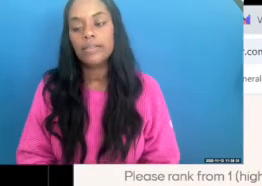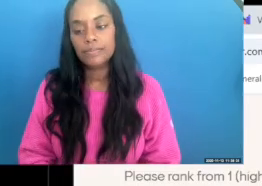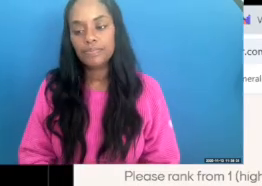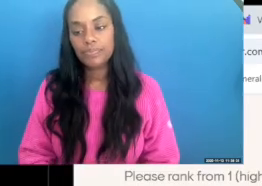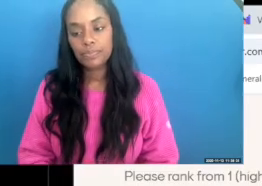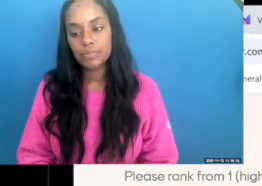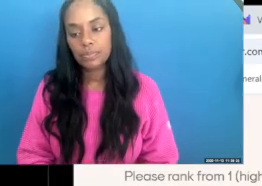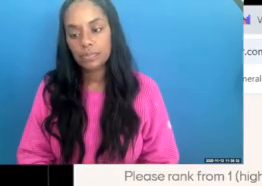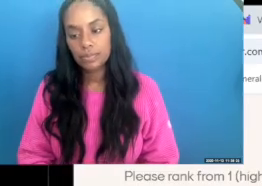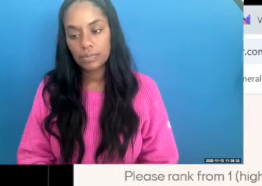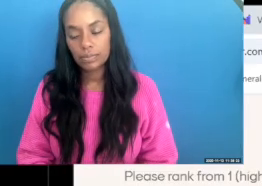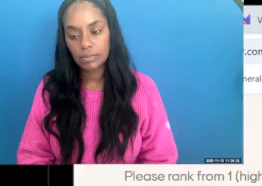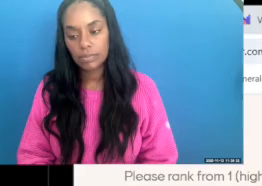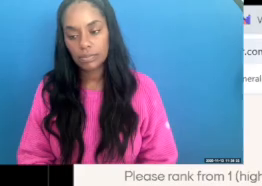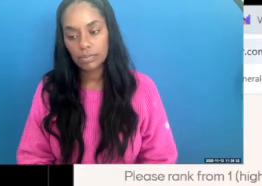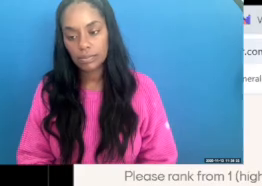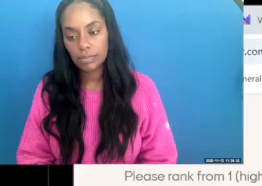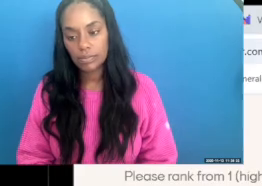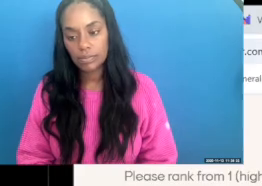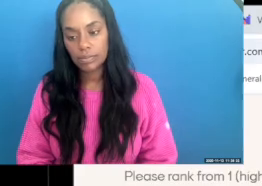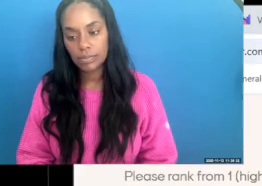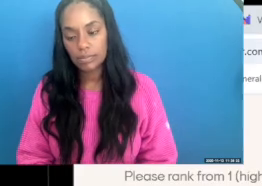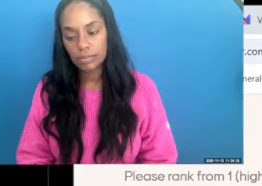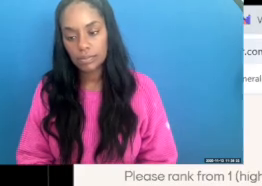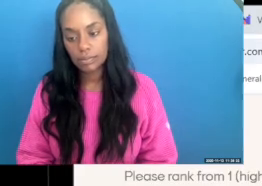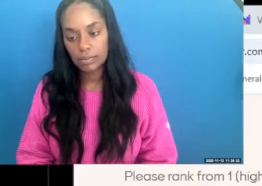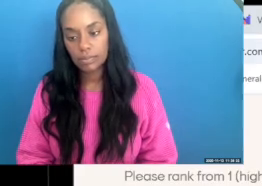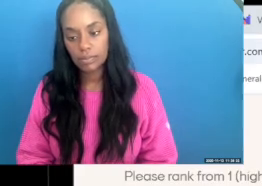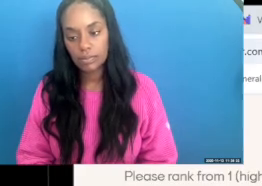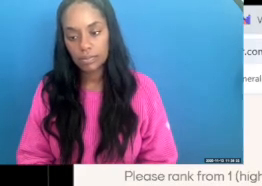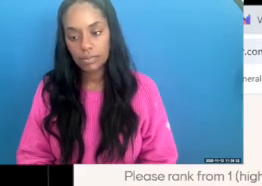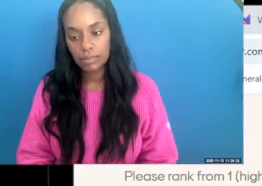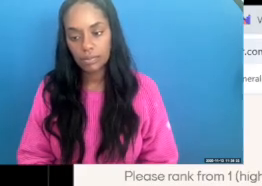Thanks, Bill. I think you're referring to the earlier slide, right? So